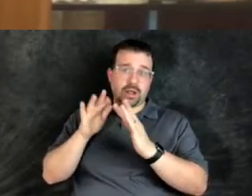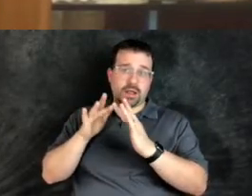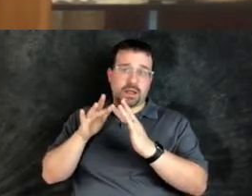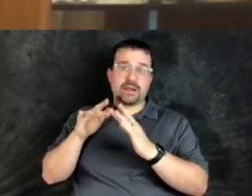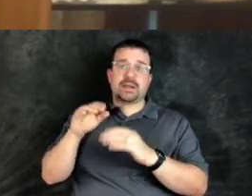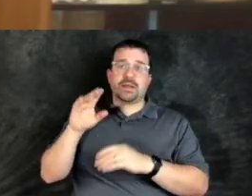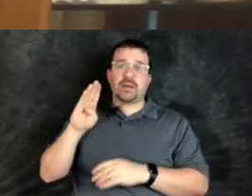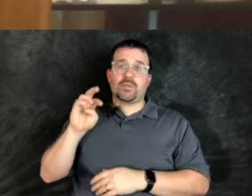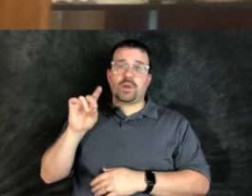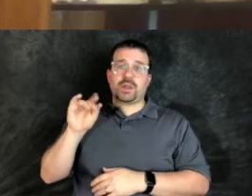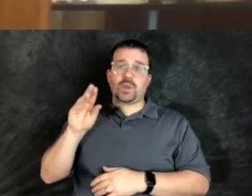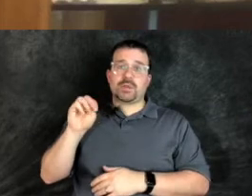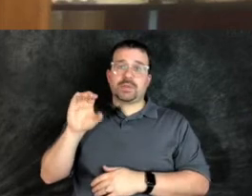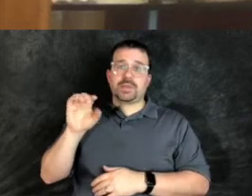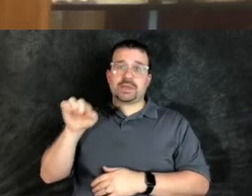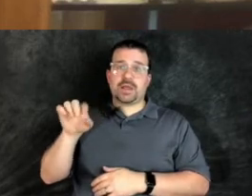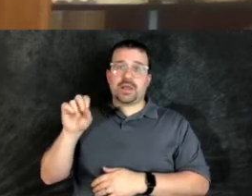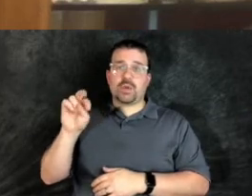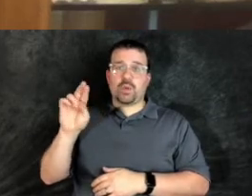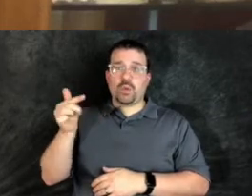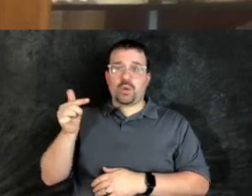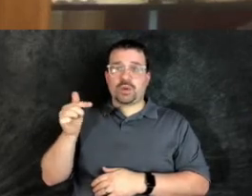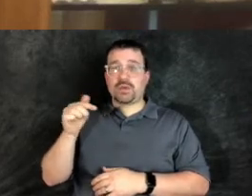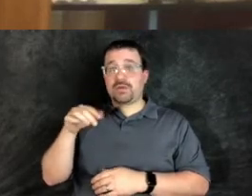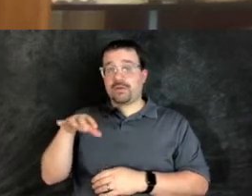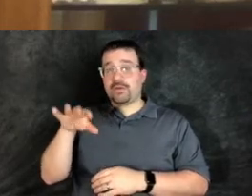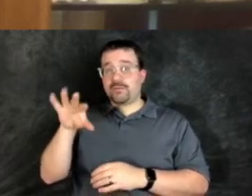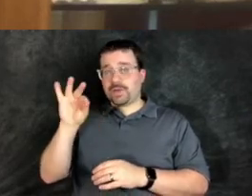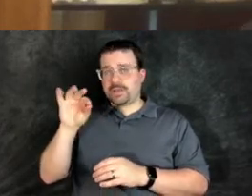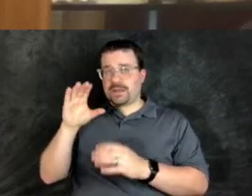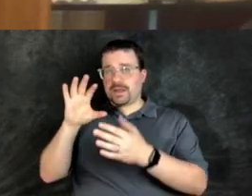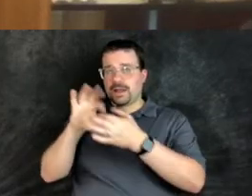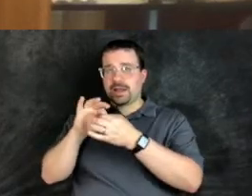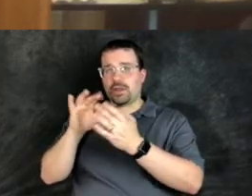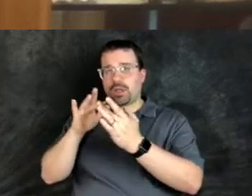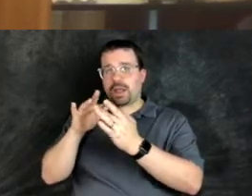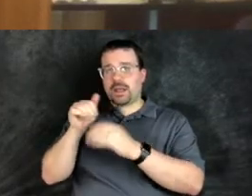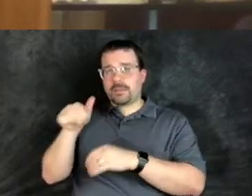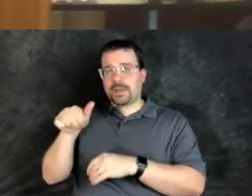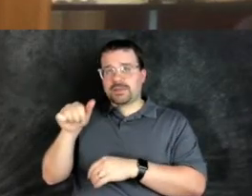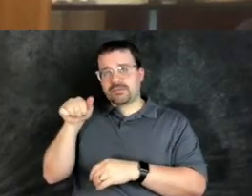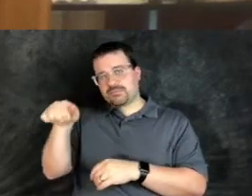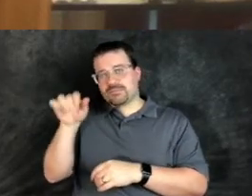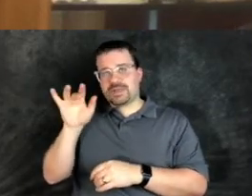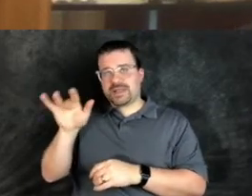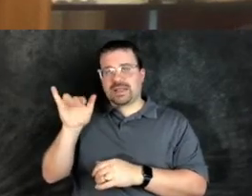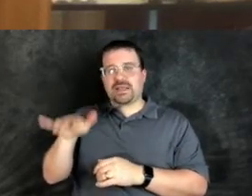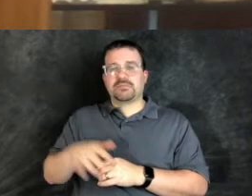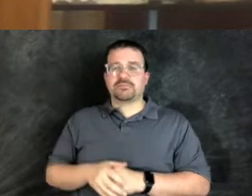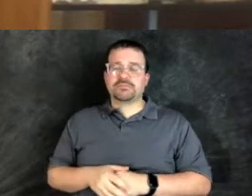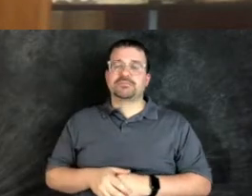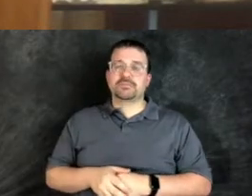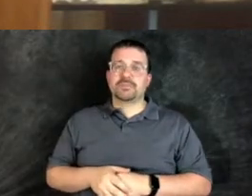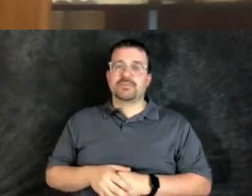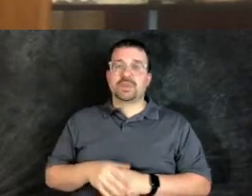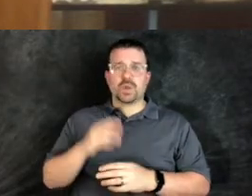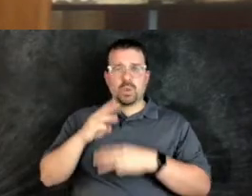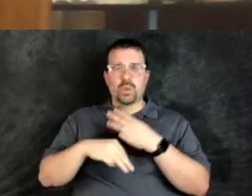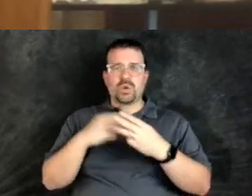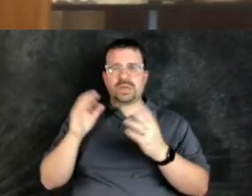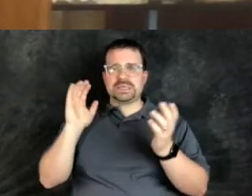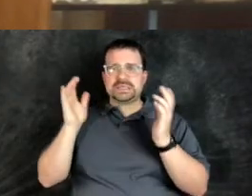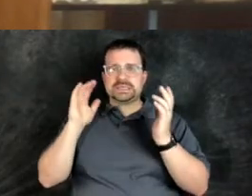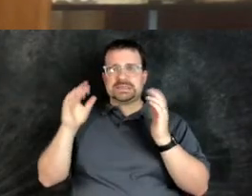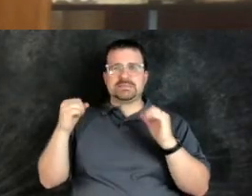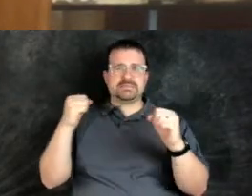bradleyumc.org by clicking the Worship or Connect Online buttons. You know, our world can seem like a